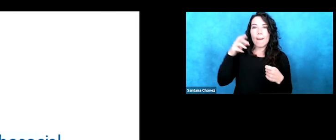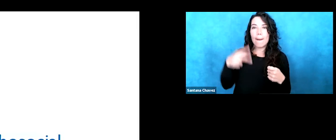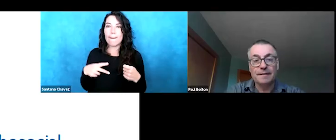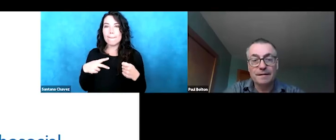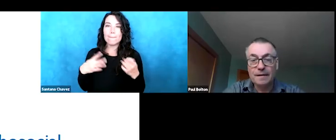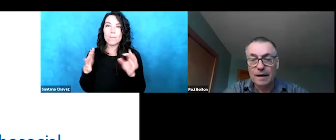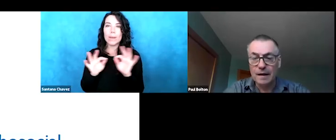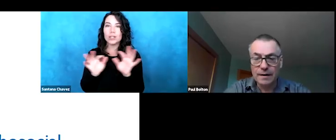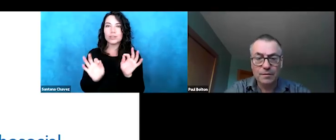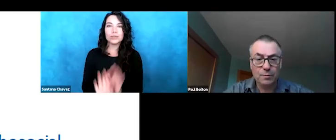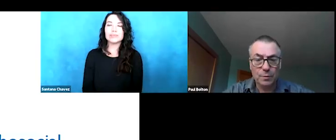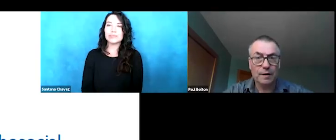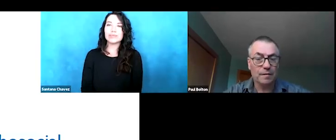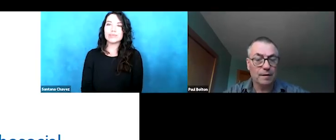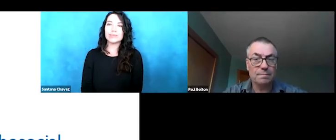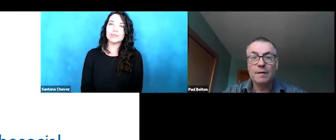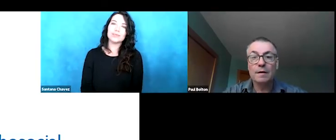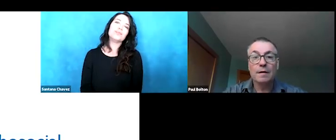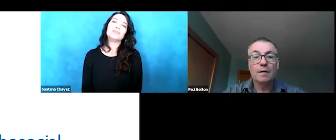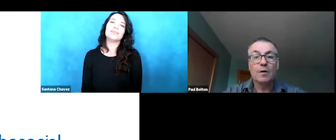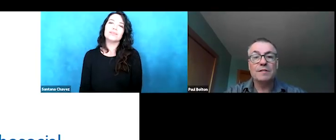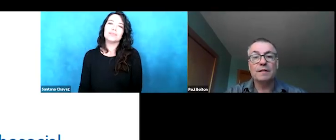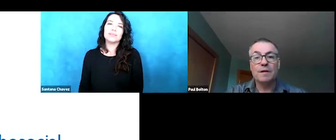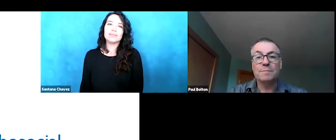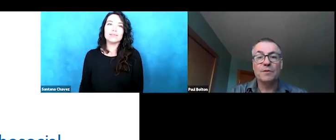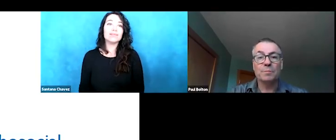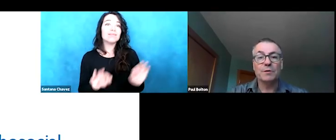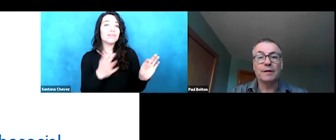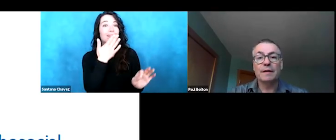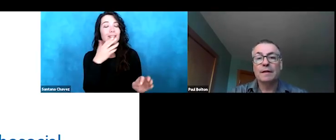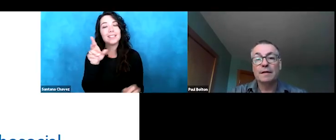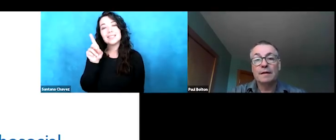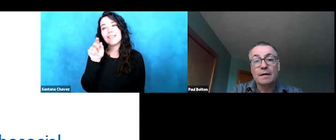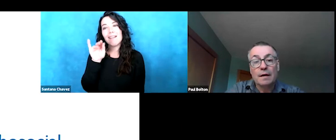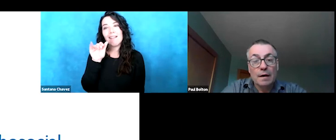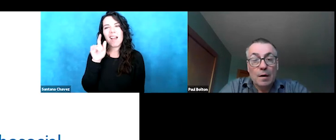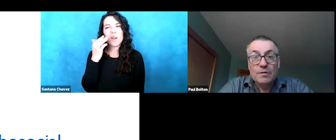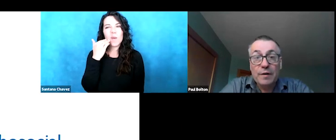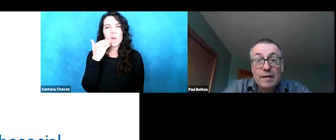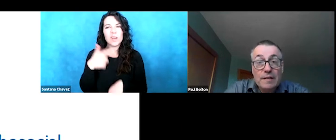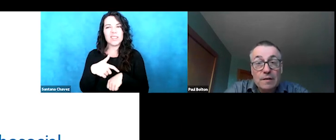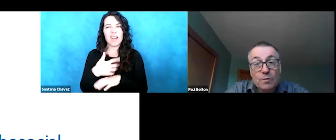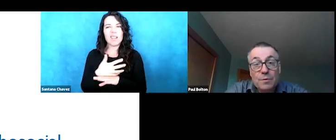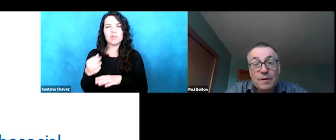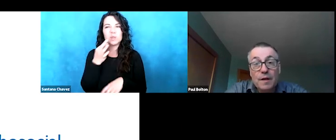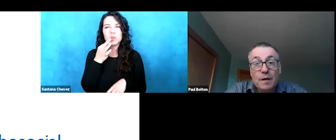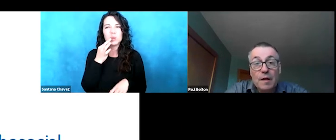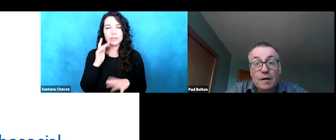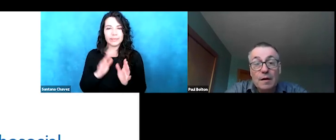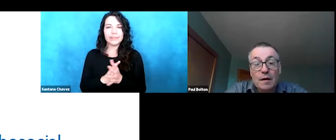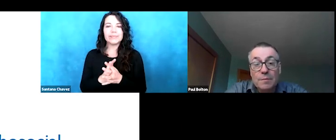Great, thanks, Dalia. I know that we're almost out of time, so I'll be quick. So we're ending this launch